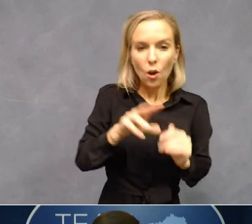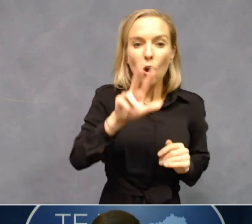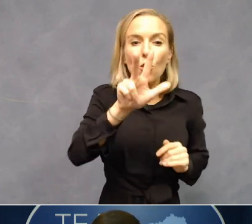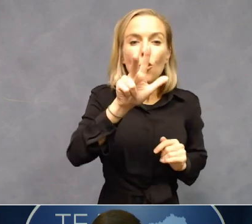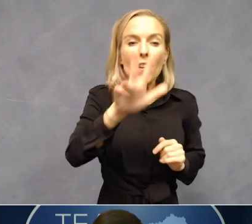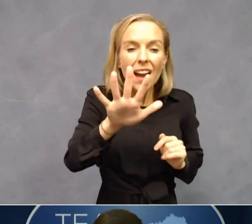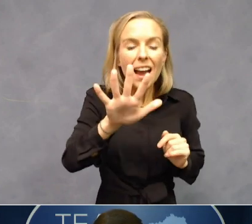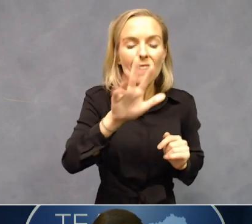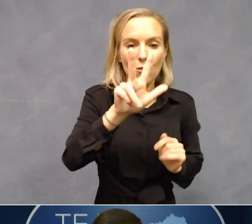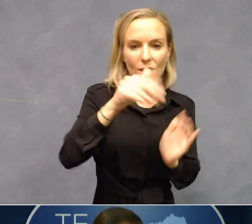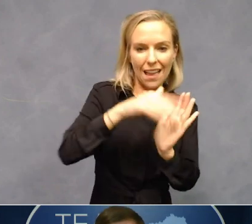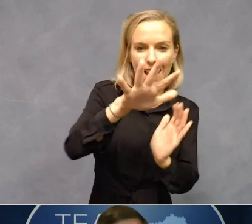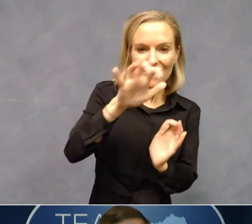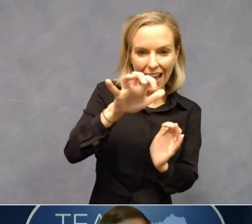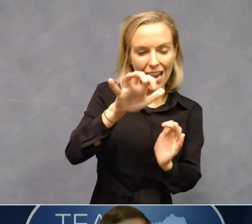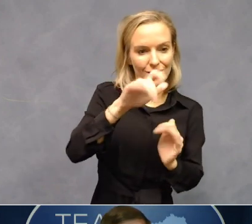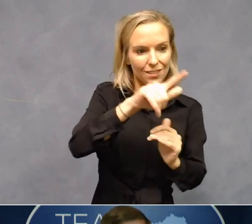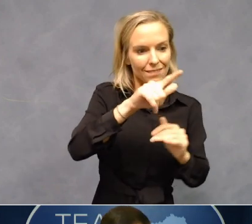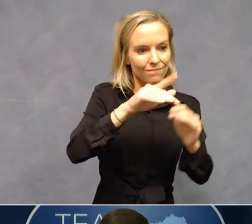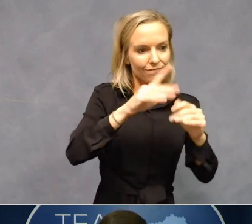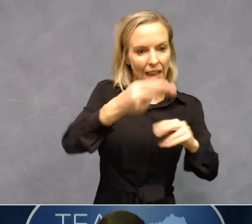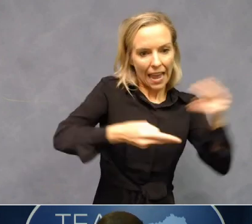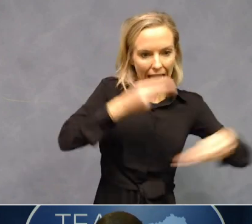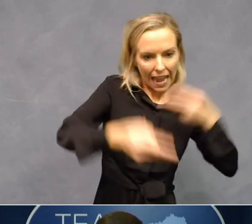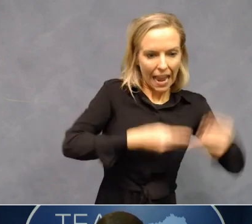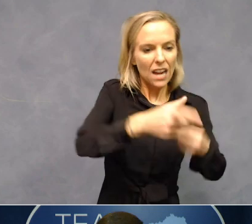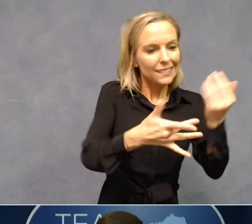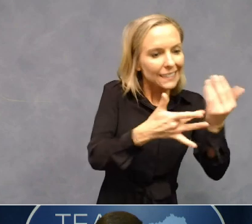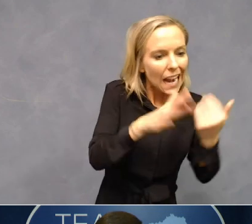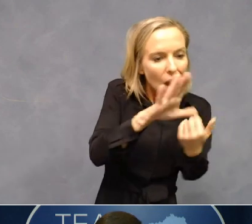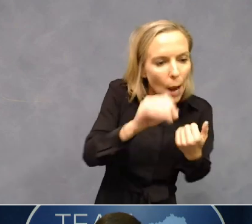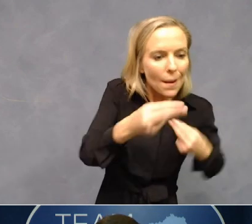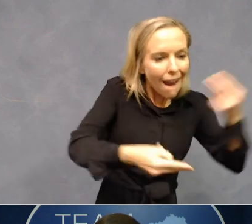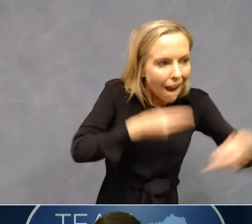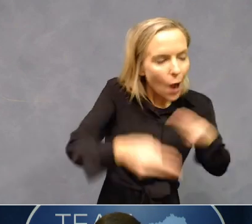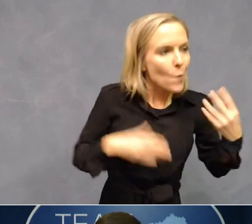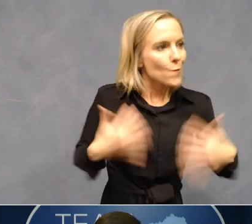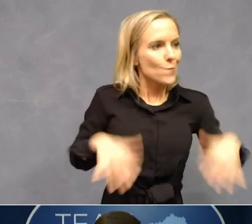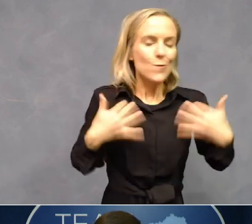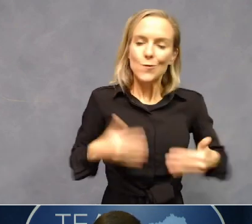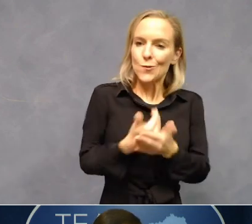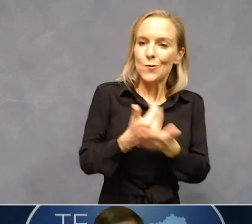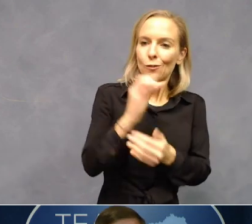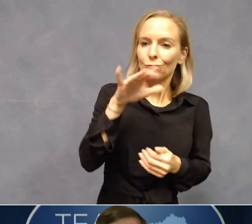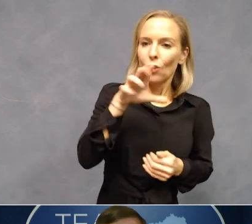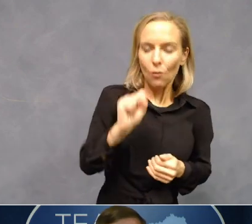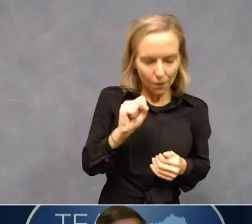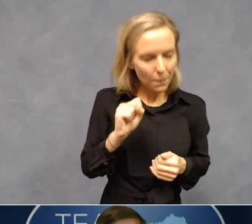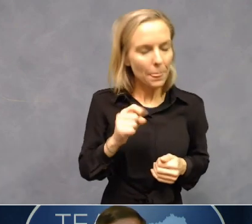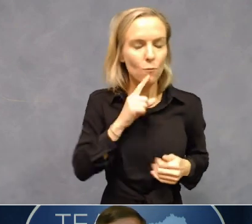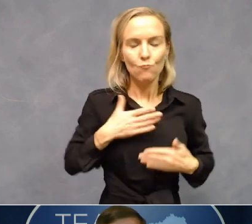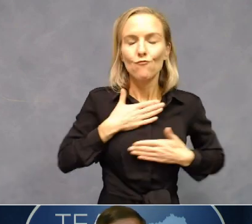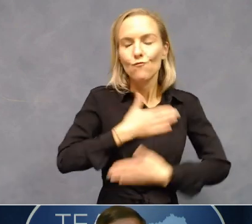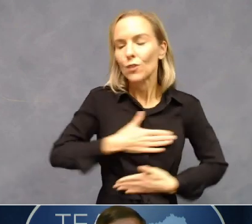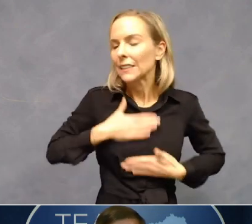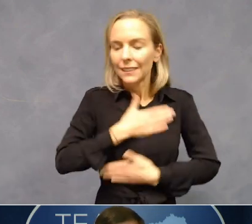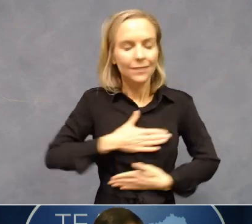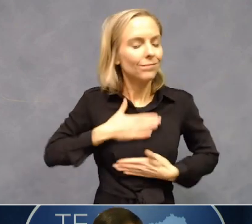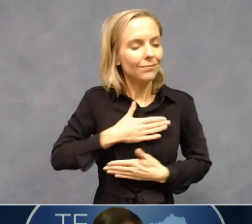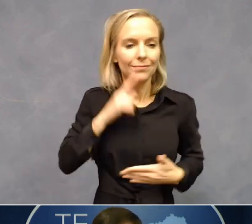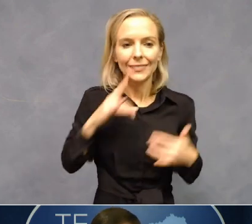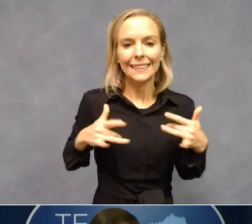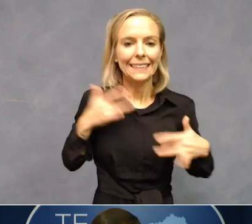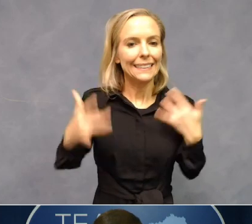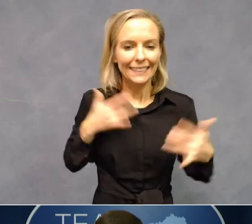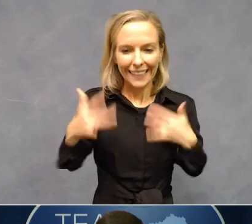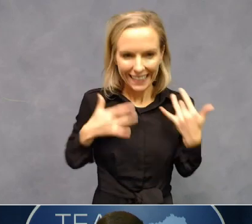owned manufacturing, service, and tech companies. So we absolutely appreciate and are excited